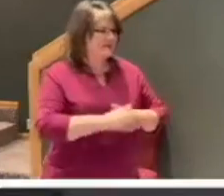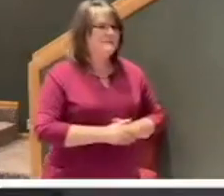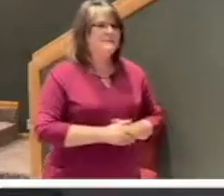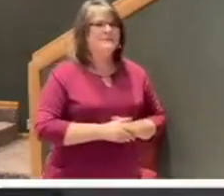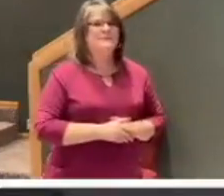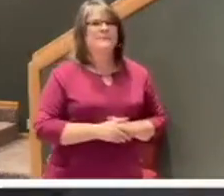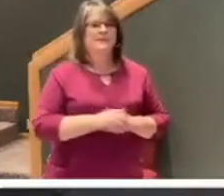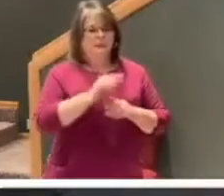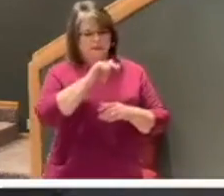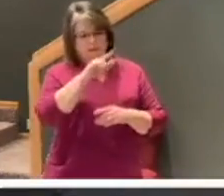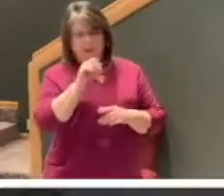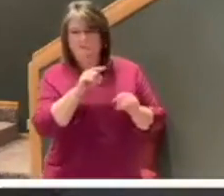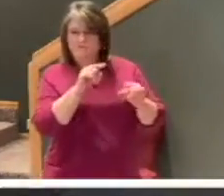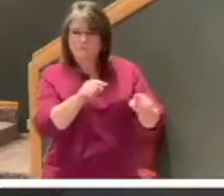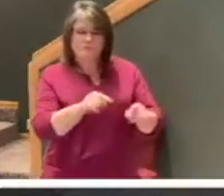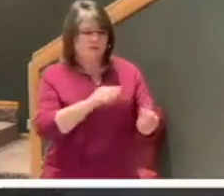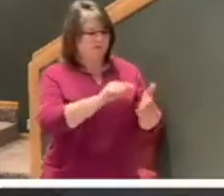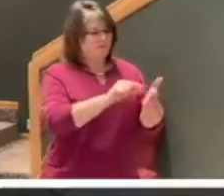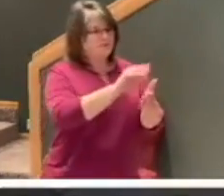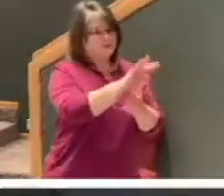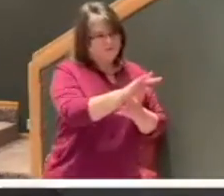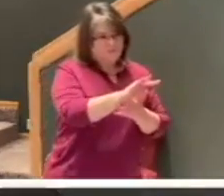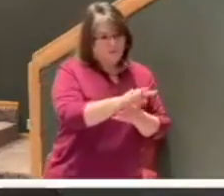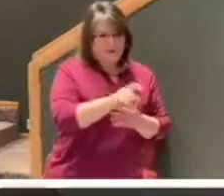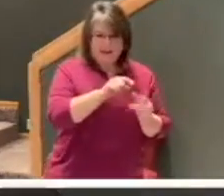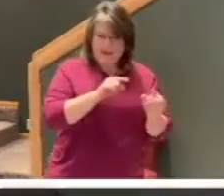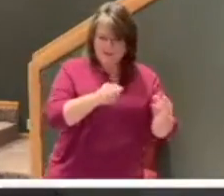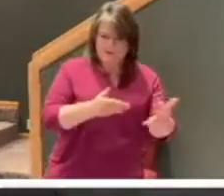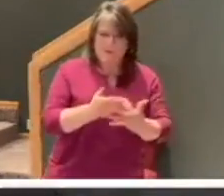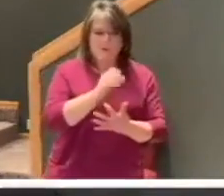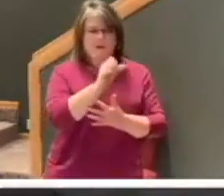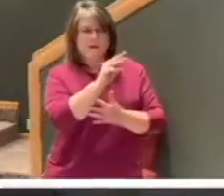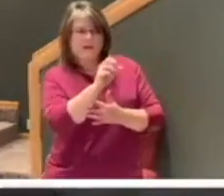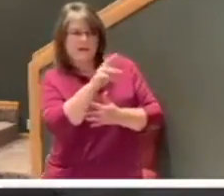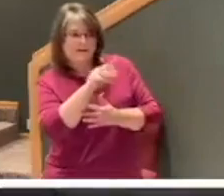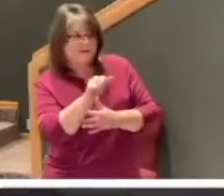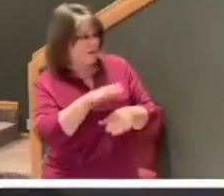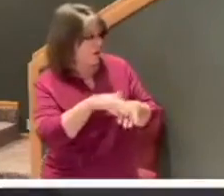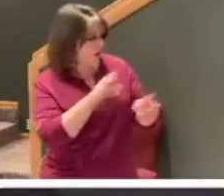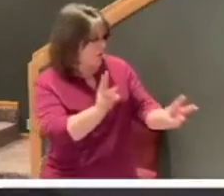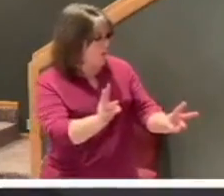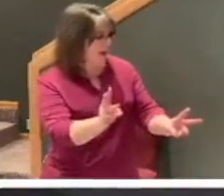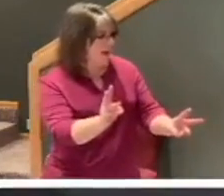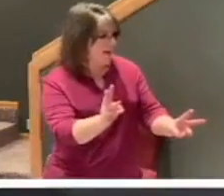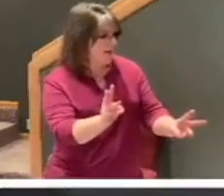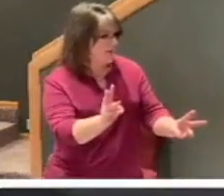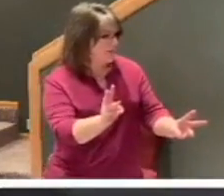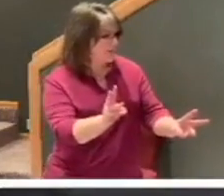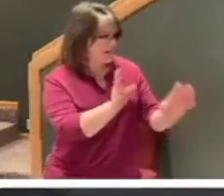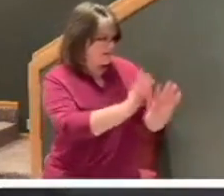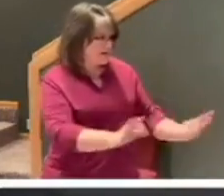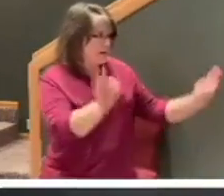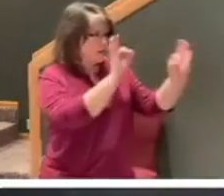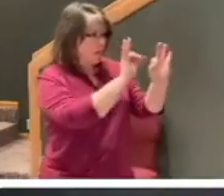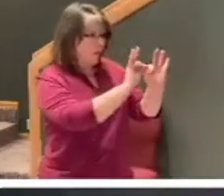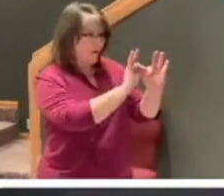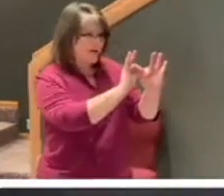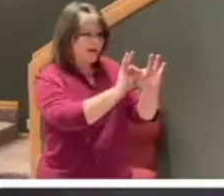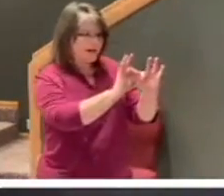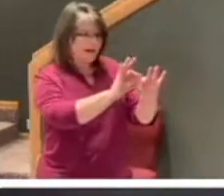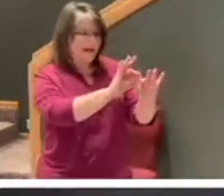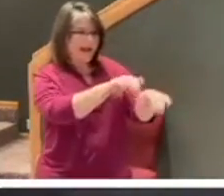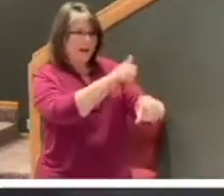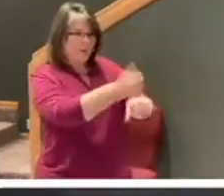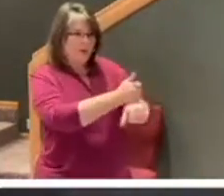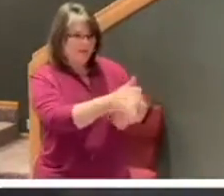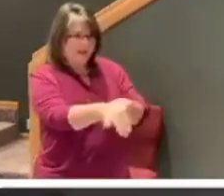returned to Galilee. Verse 4. He had to go through Samaria on the way. That's important. He had an appointment.